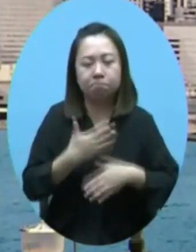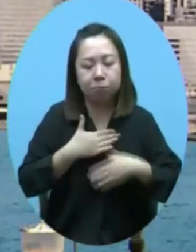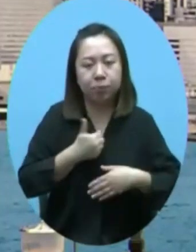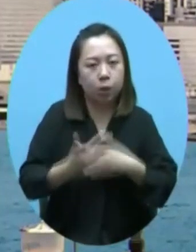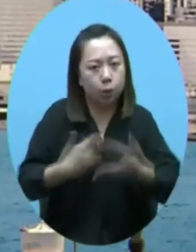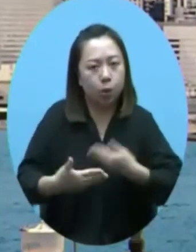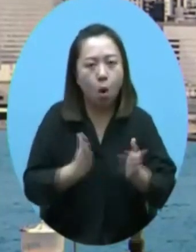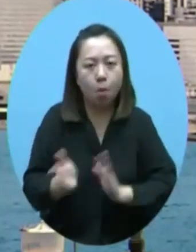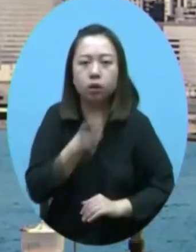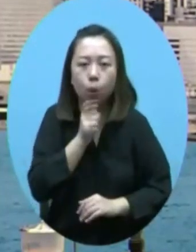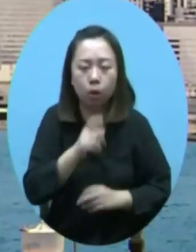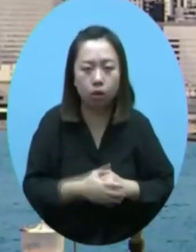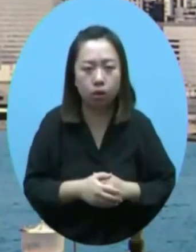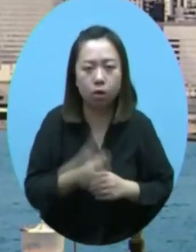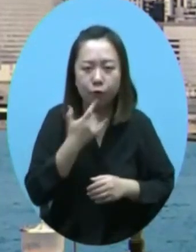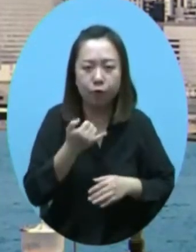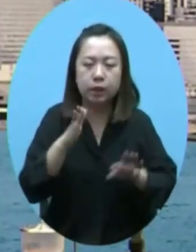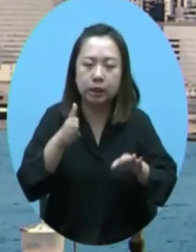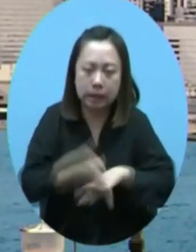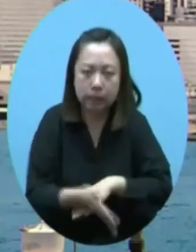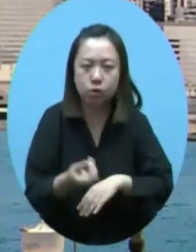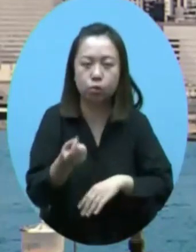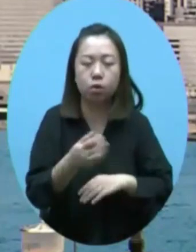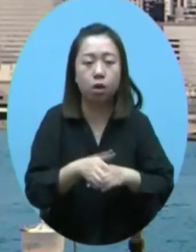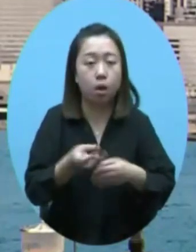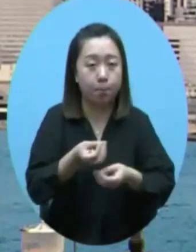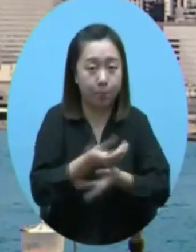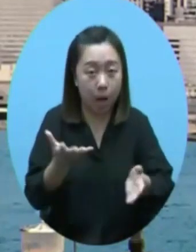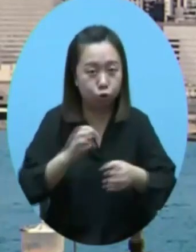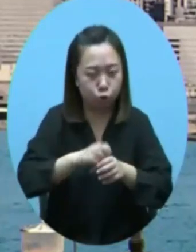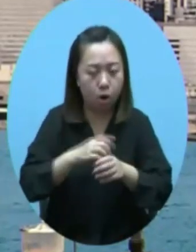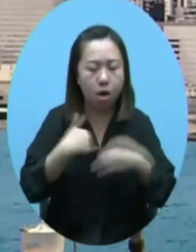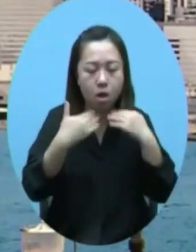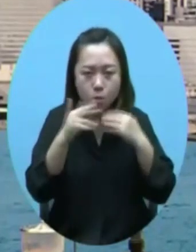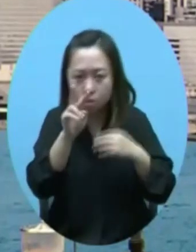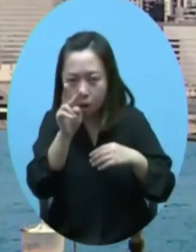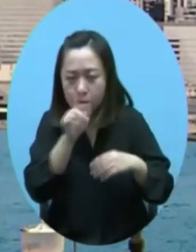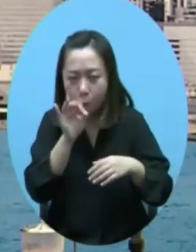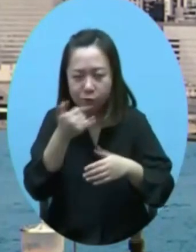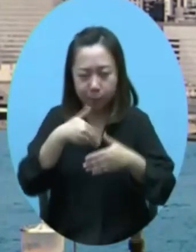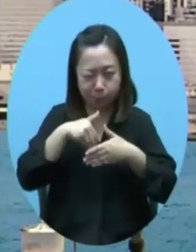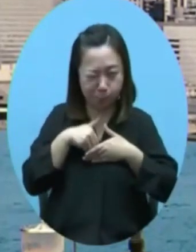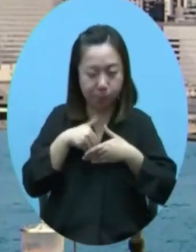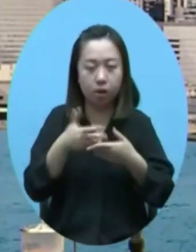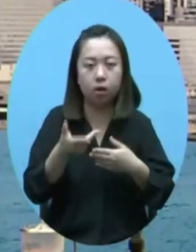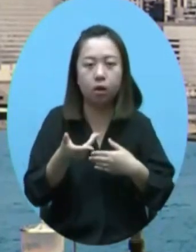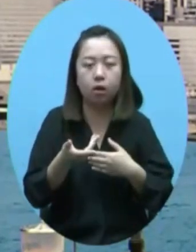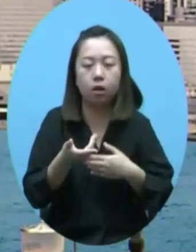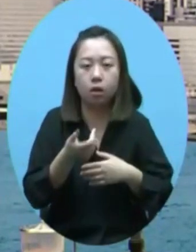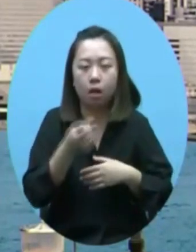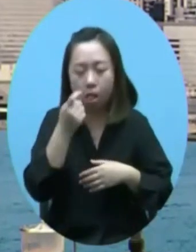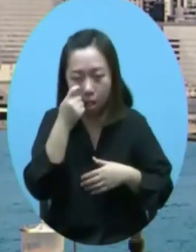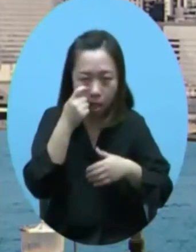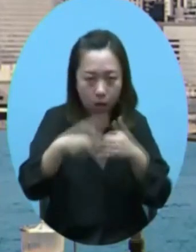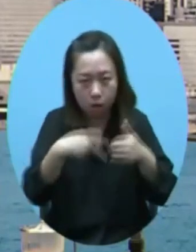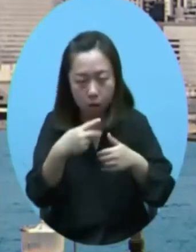we are gradually handing the bottles. So some of them may be a bit late. Well, the point of this